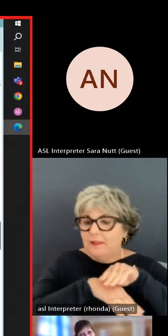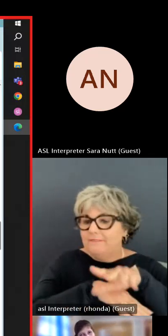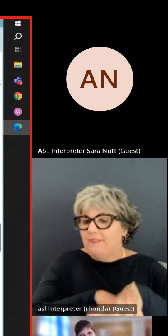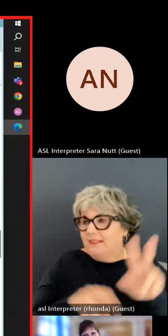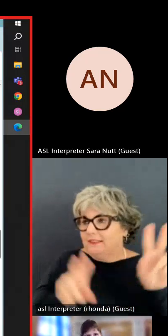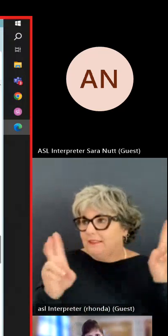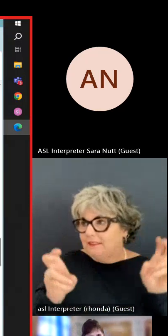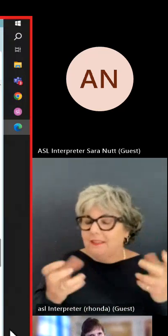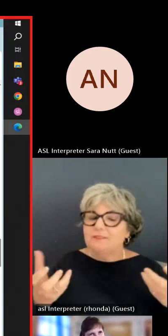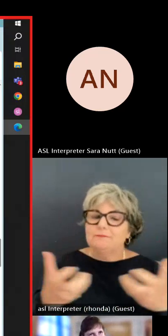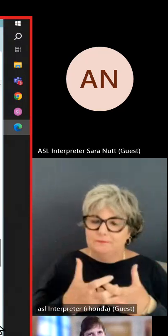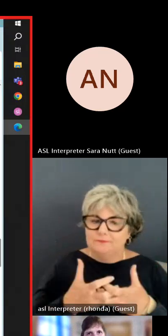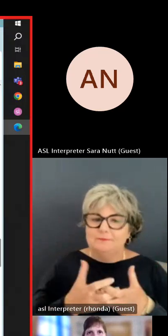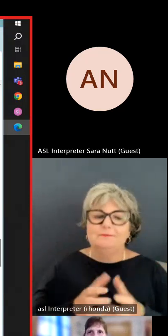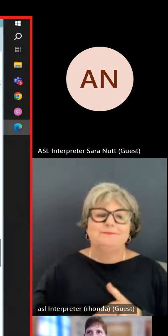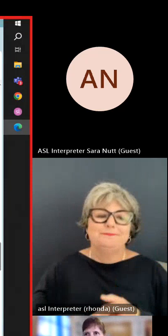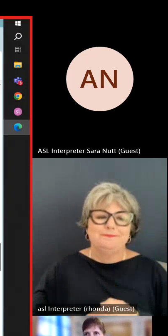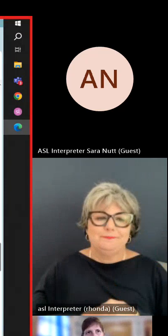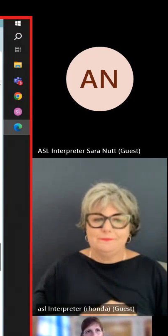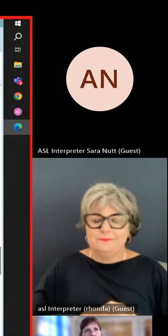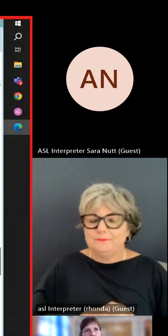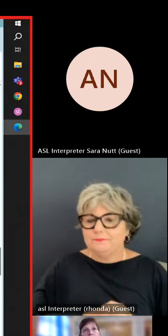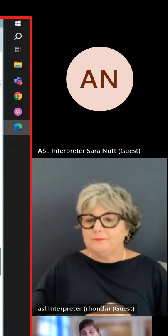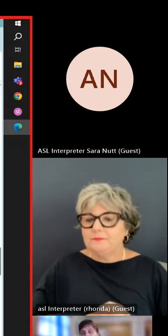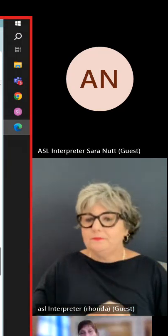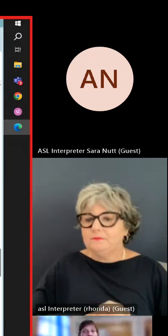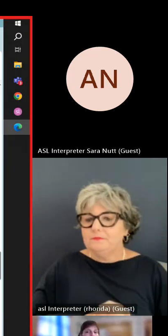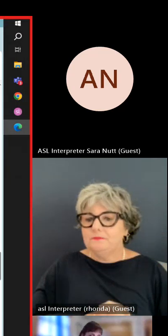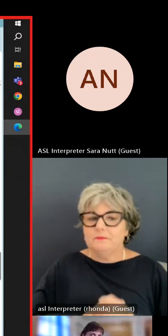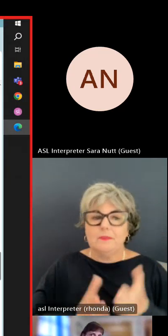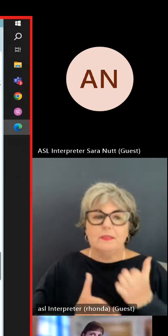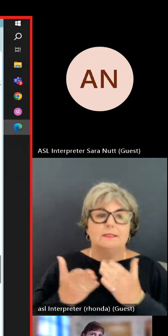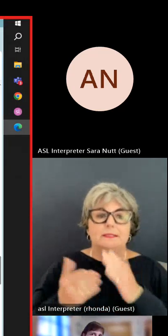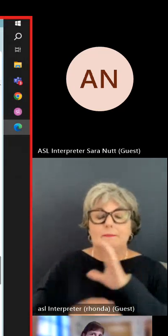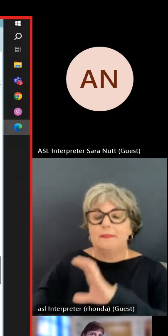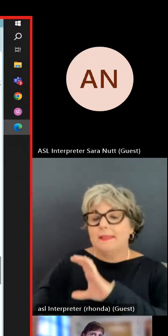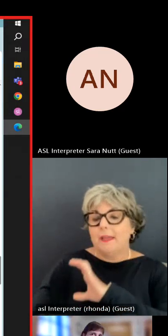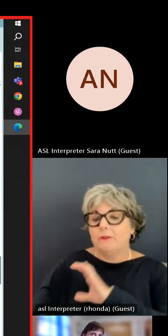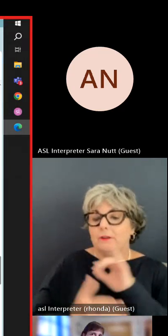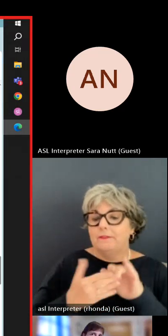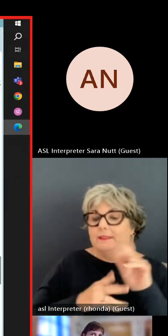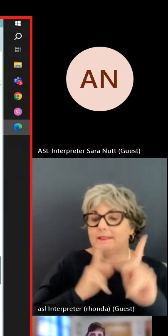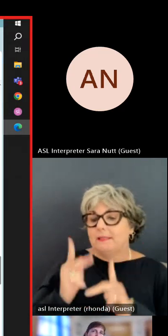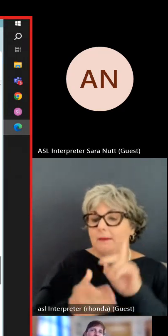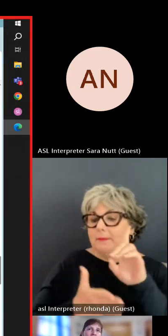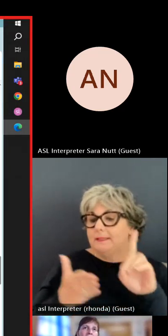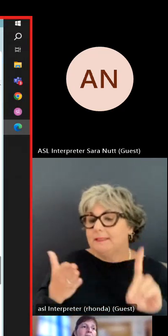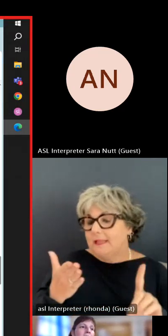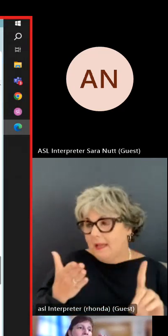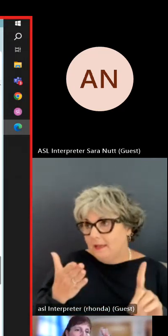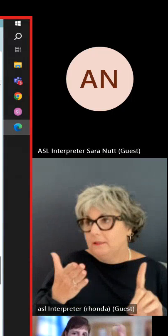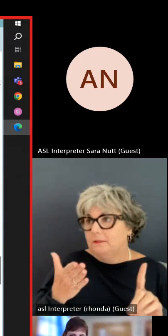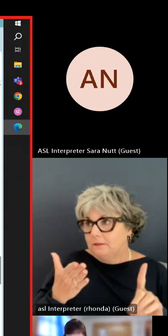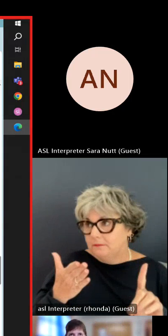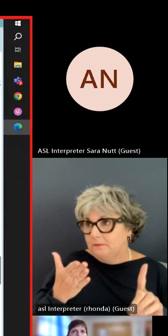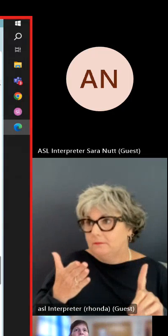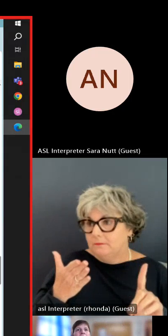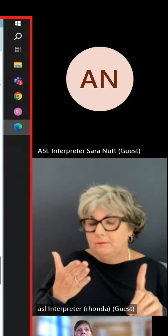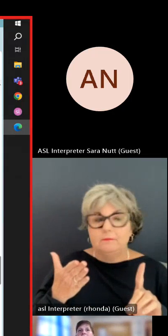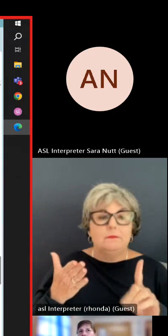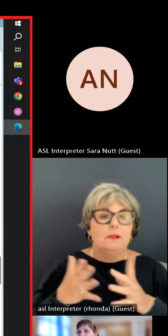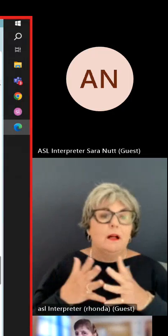And I think that's a good way to describe it. So some of the characteristics of this design are, as I started mentioning, it